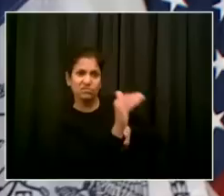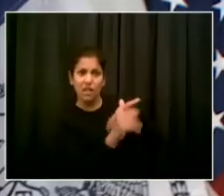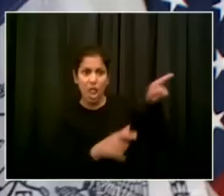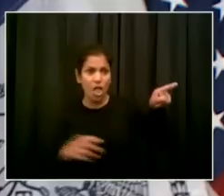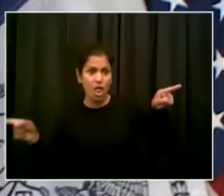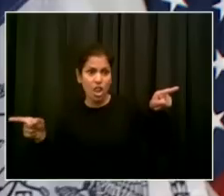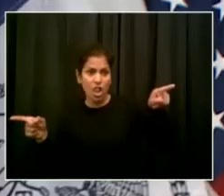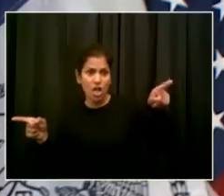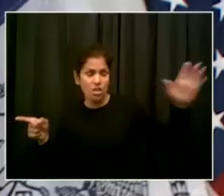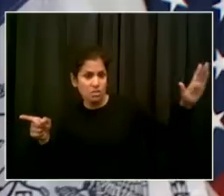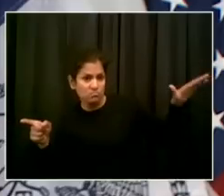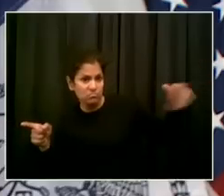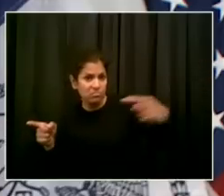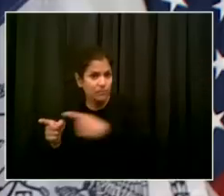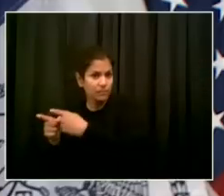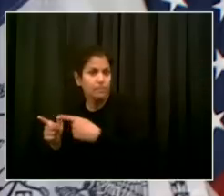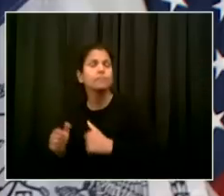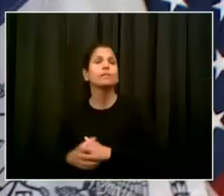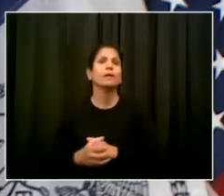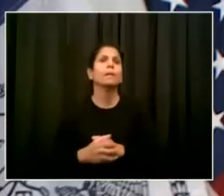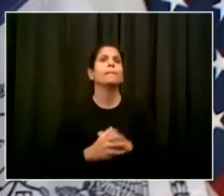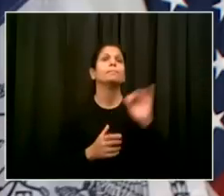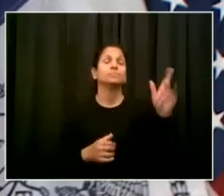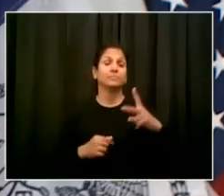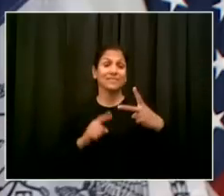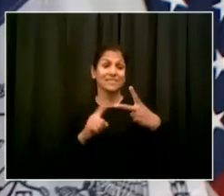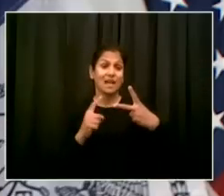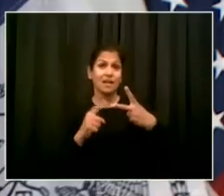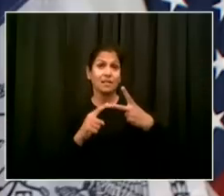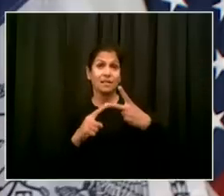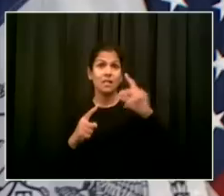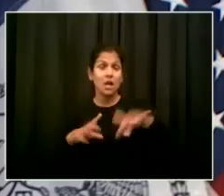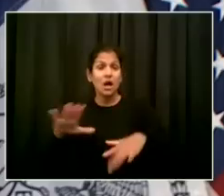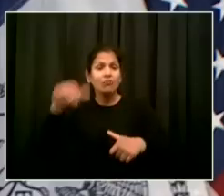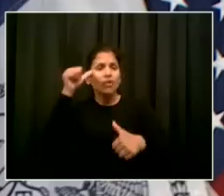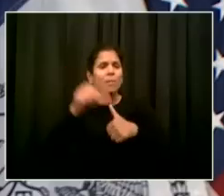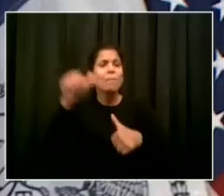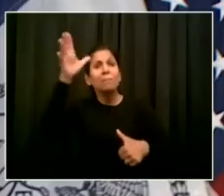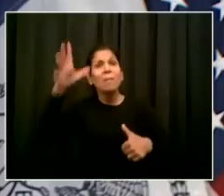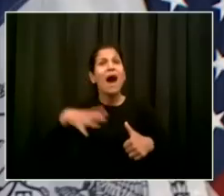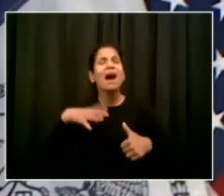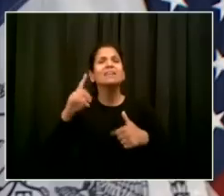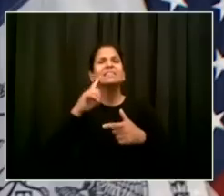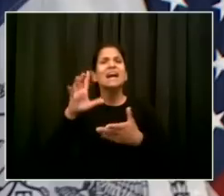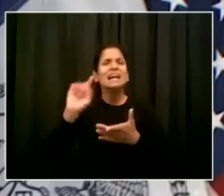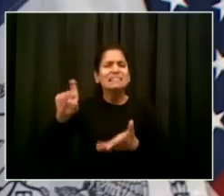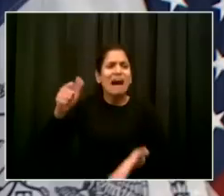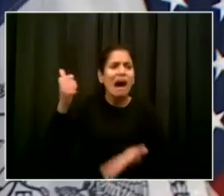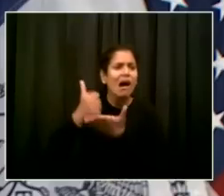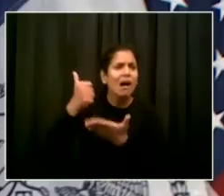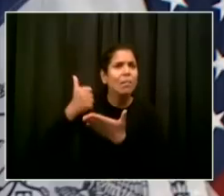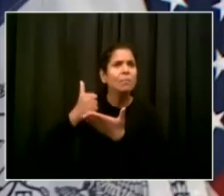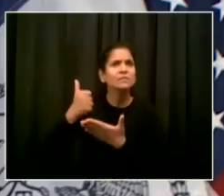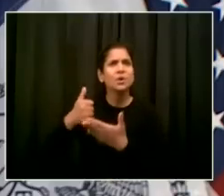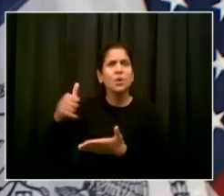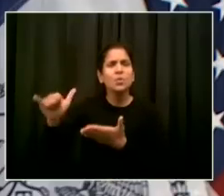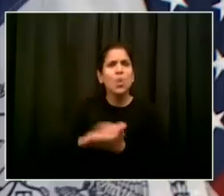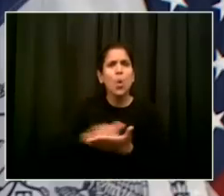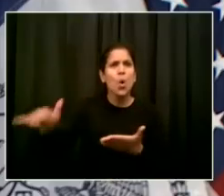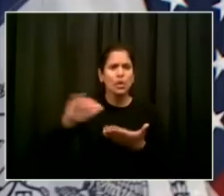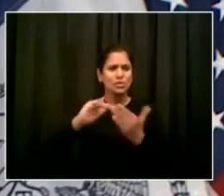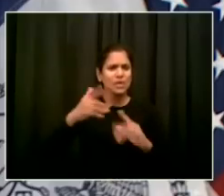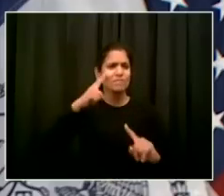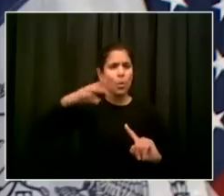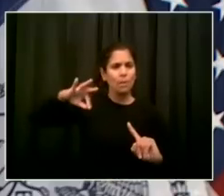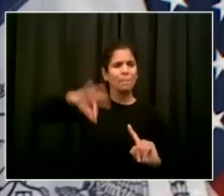needed more help navigating the benefits, the city has reached out, but let's do a confirmation